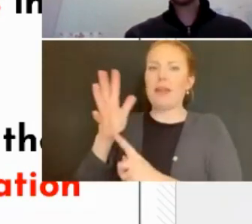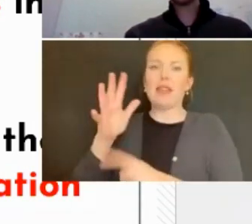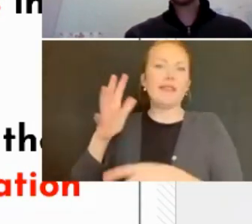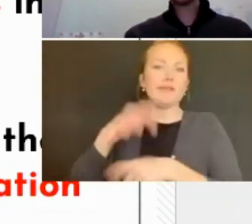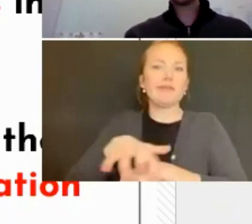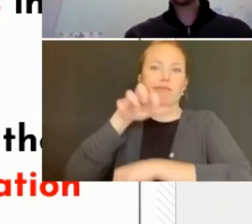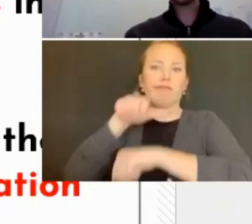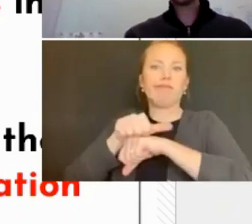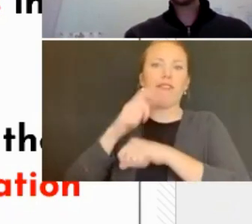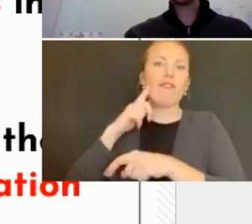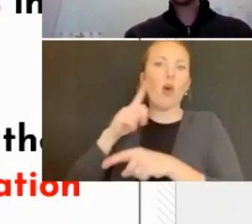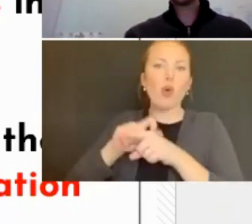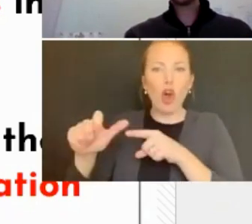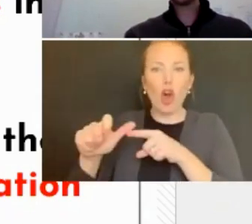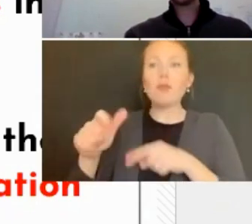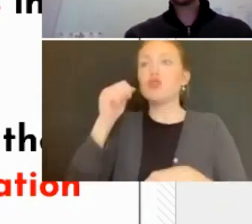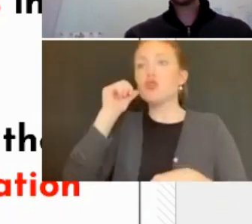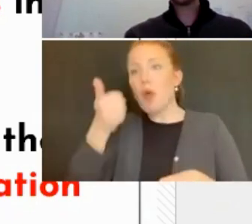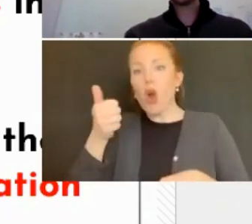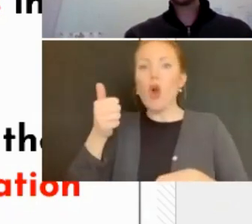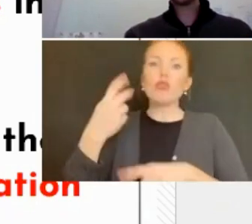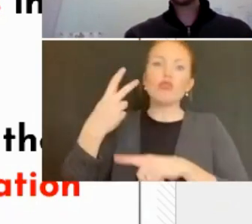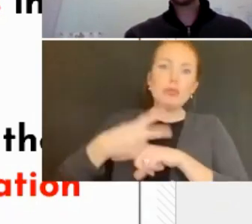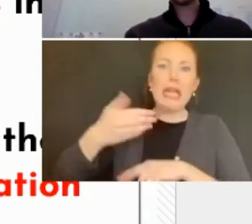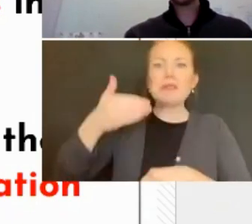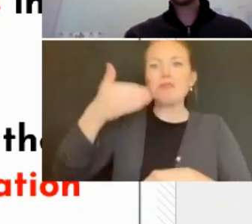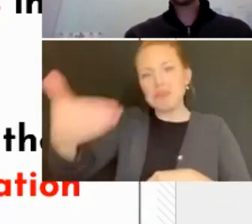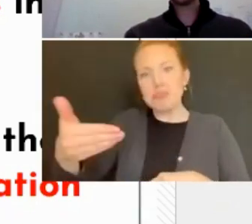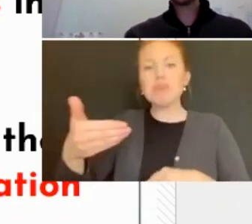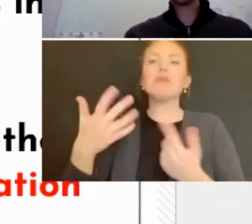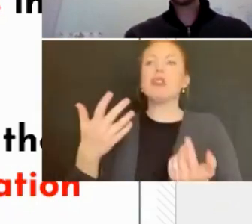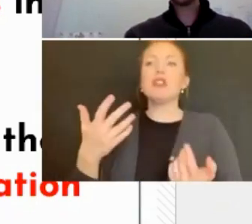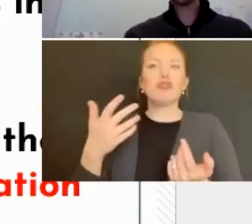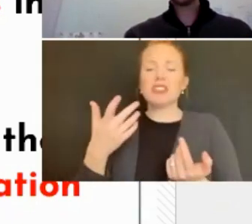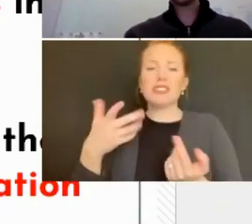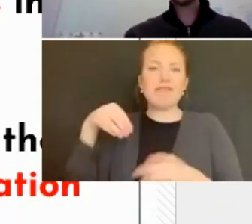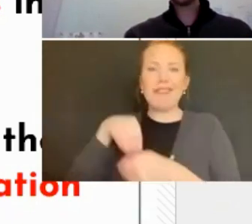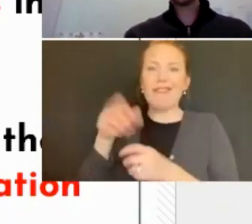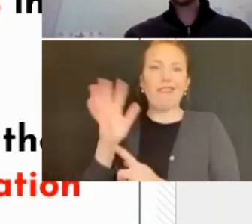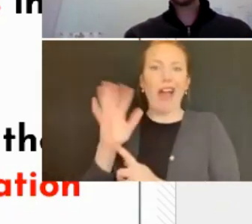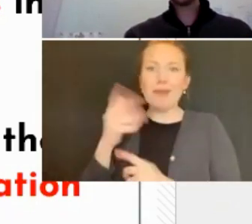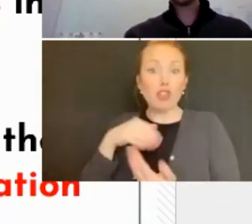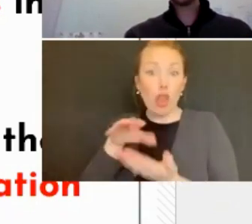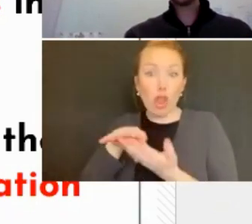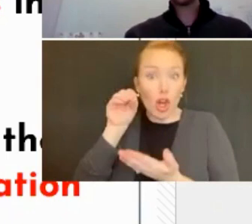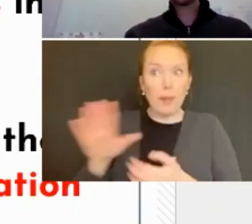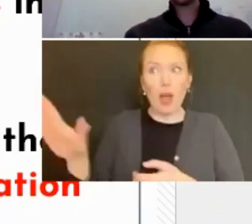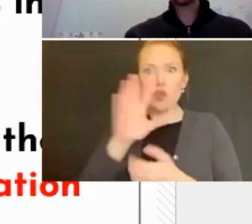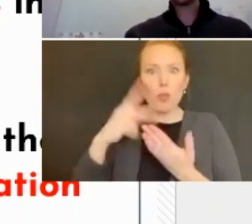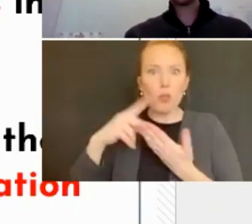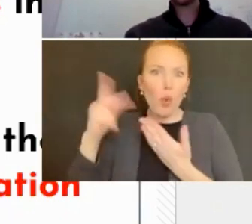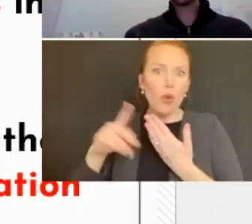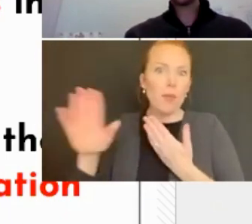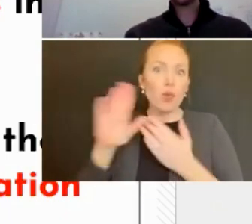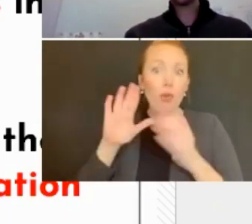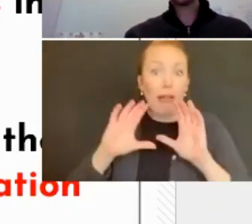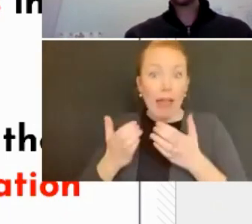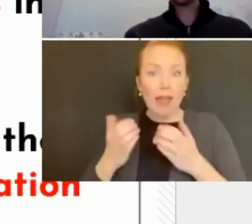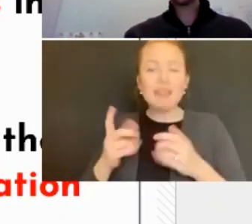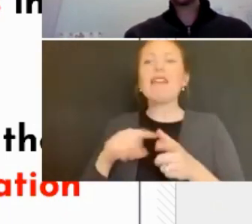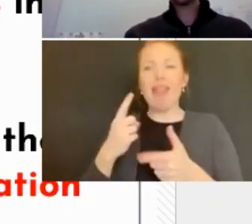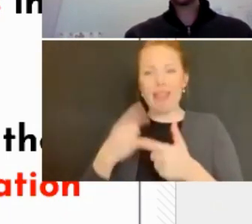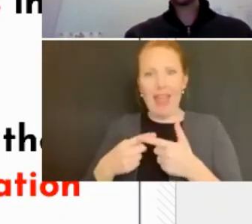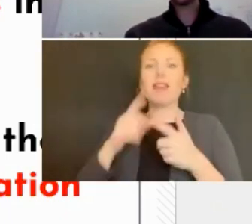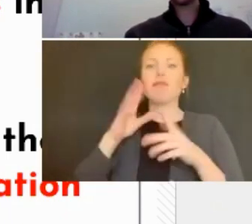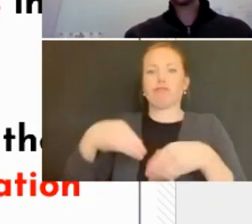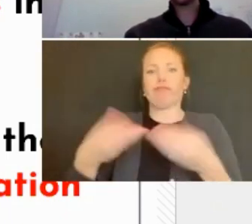next day, quickly in the middle of your day, just chat for a minute, learn about your classroom, your program, and then pass along